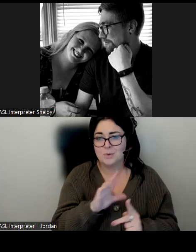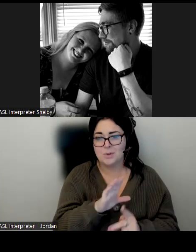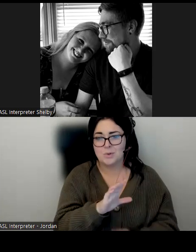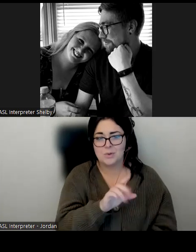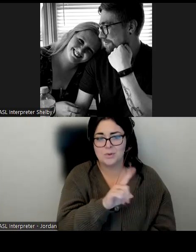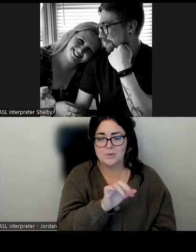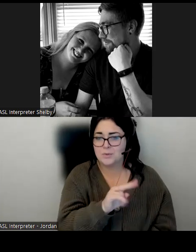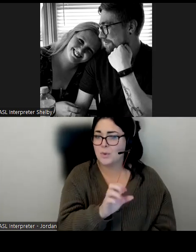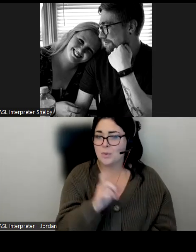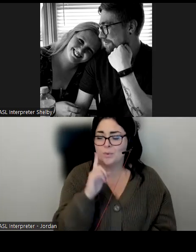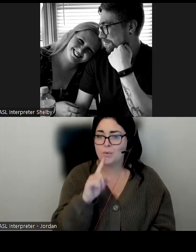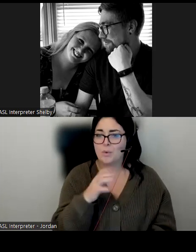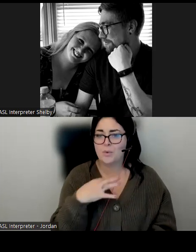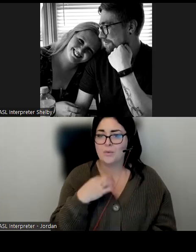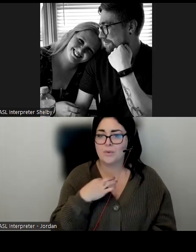care program?